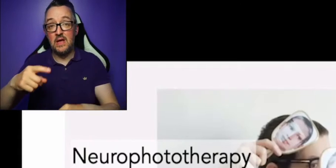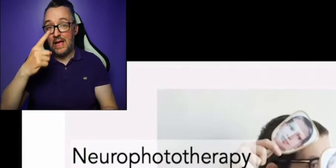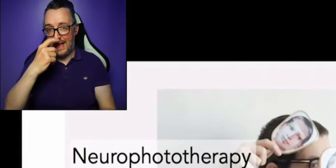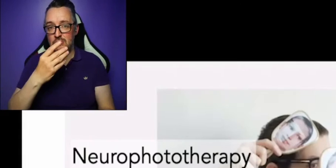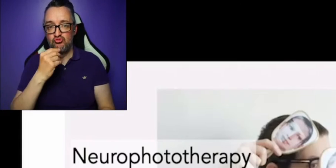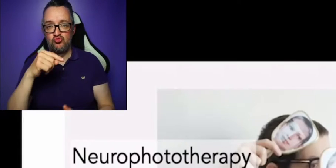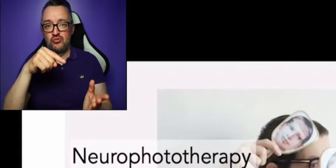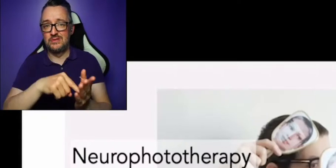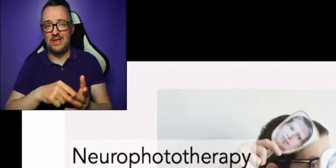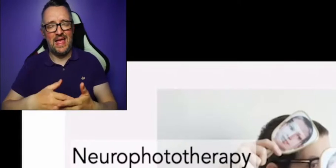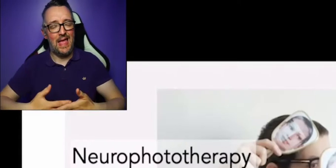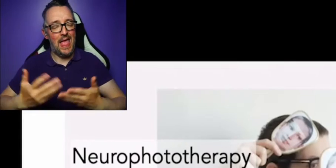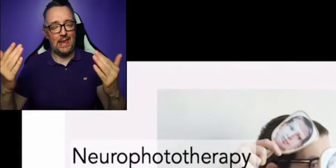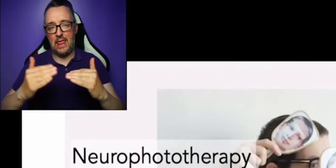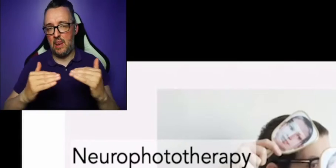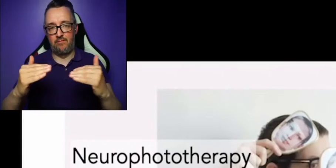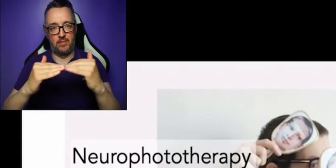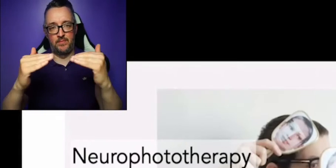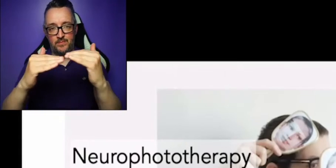what level, as you say.